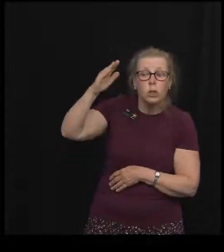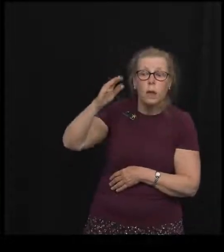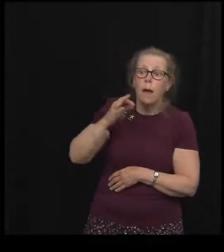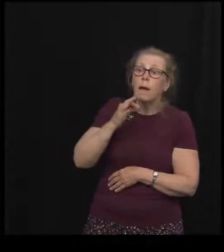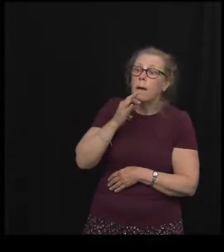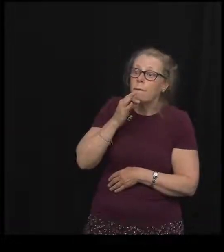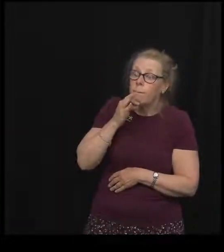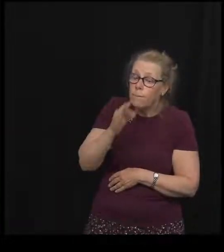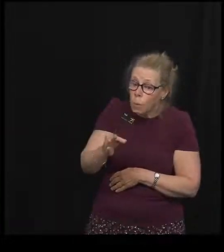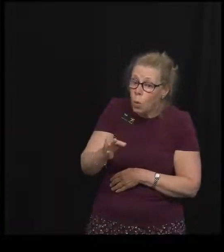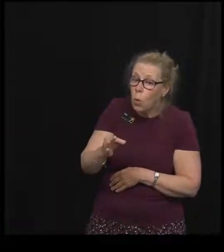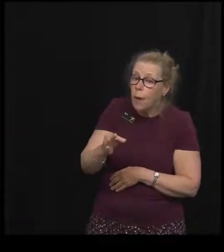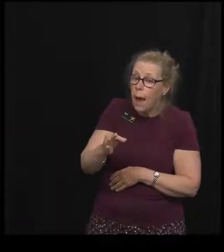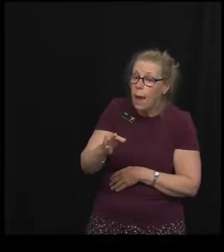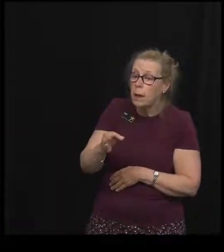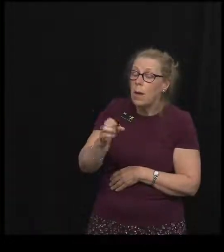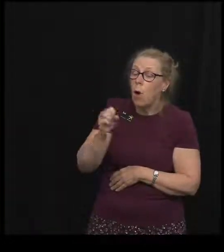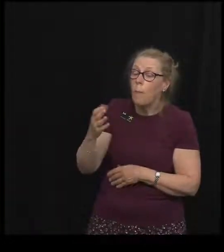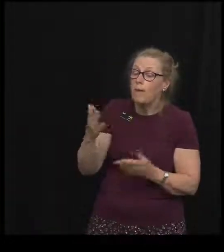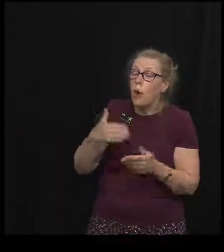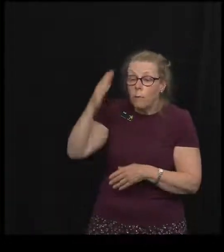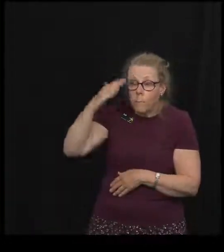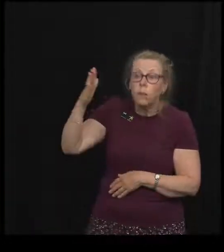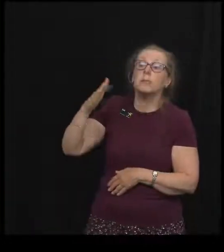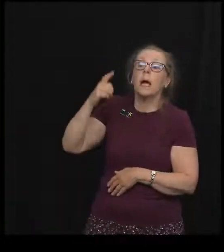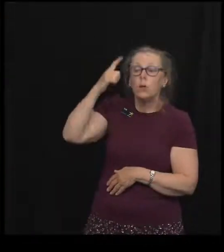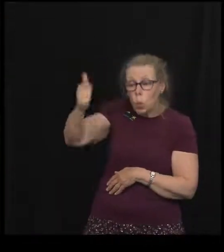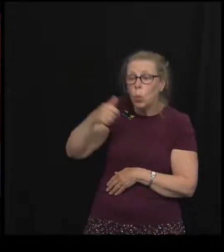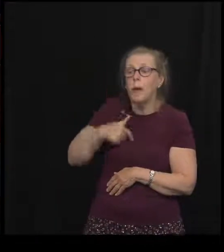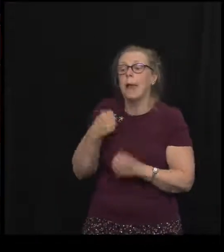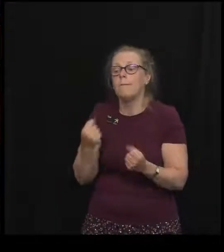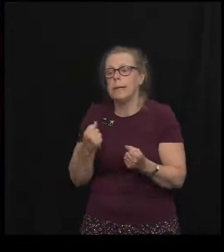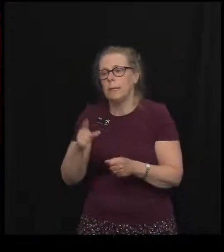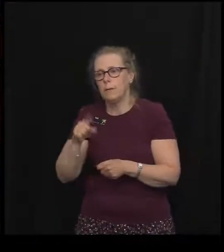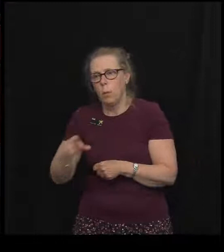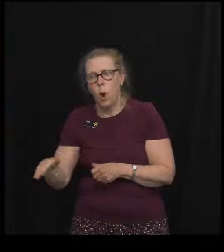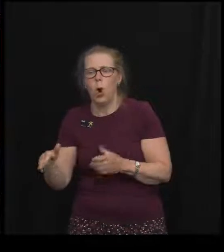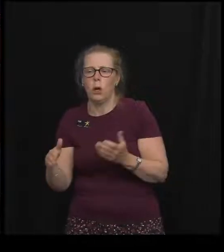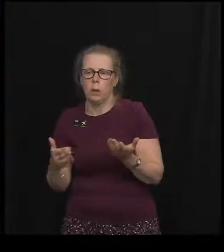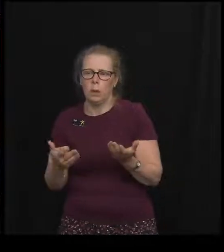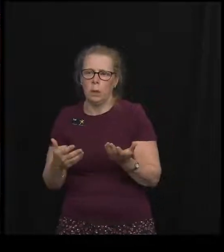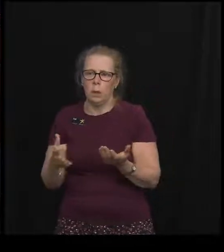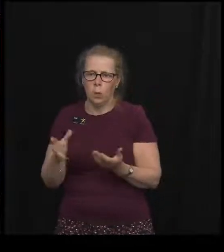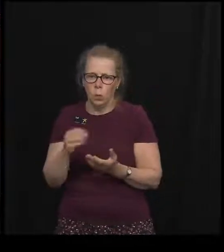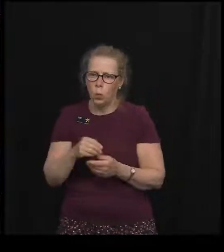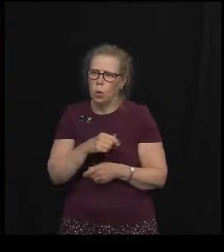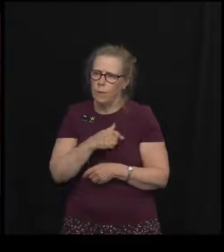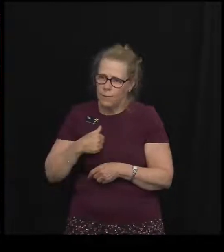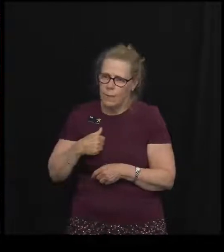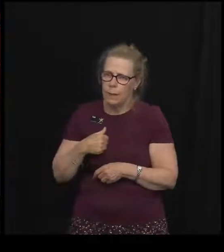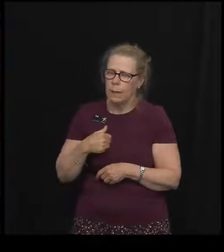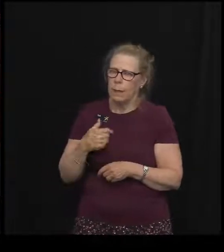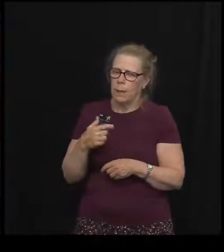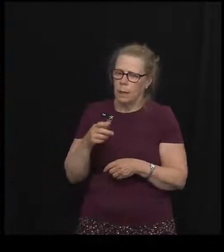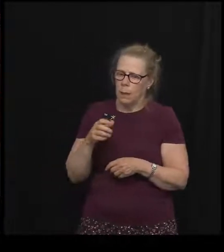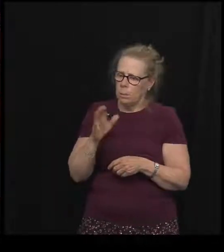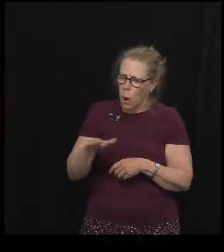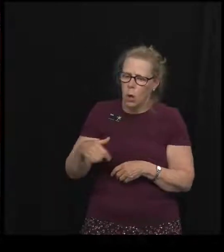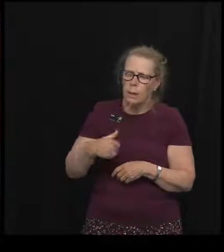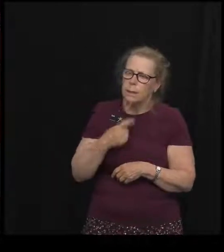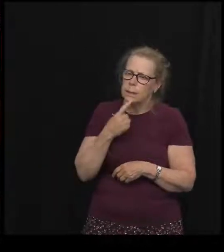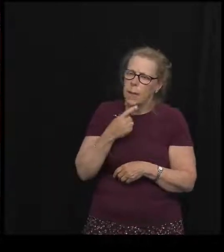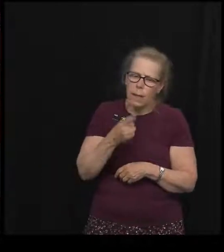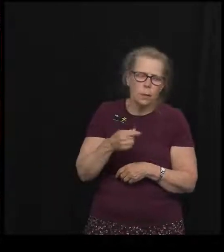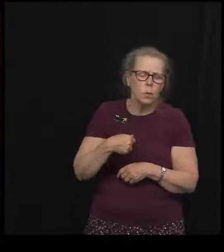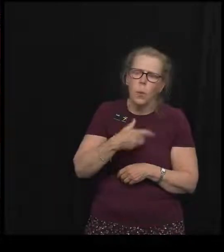was important to young people. We want that to be a two-way street. And for them to say, hello, you haven't asked me about that